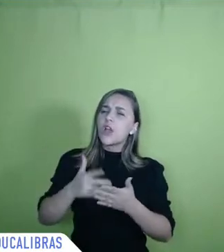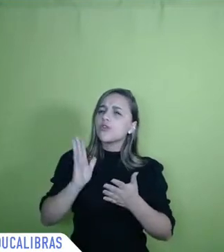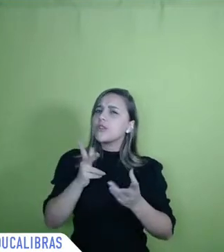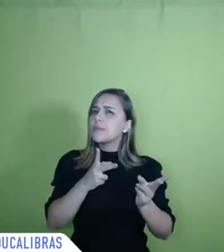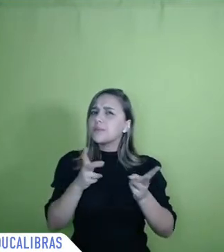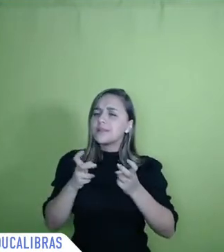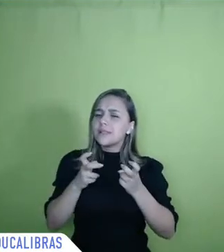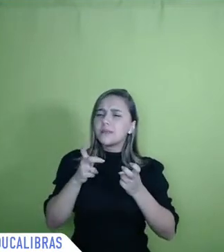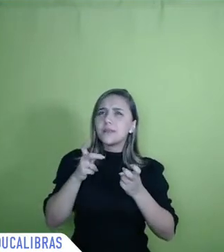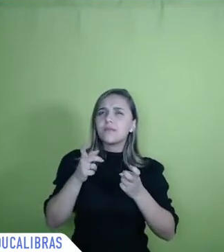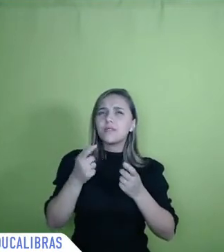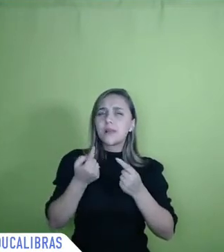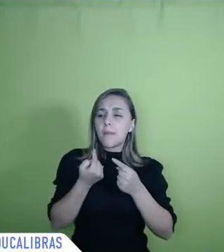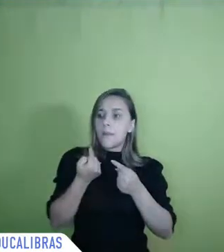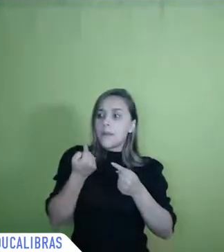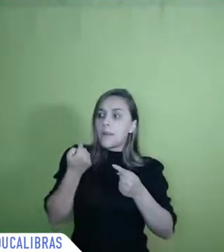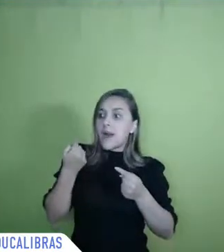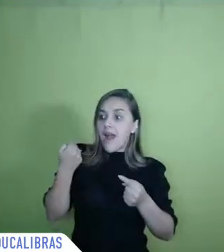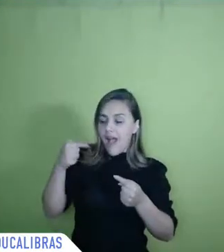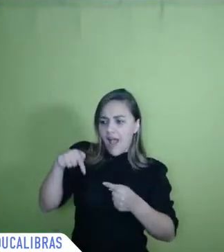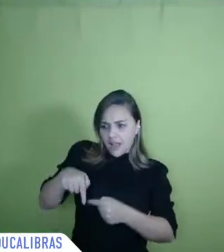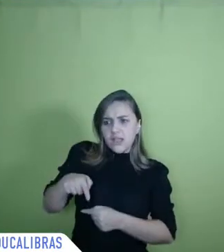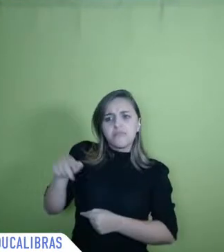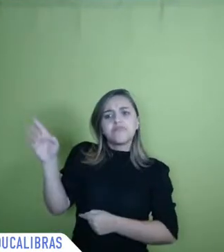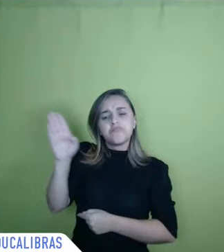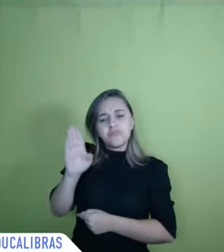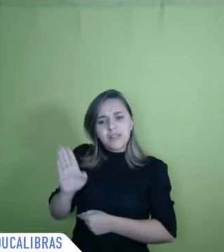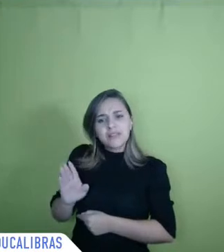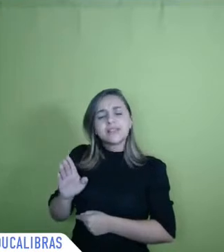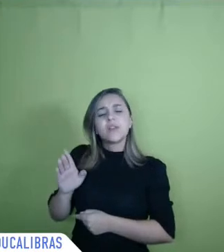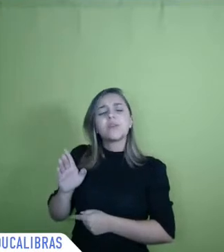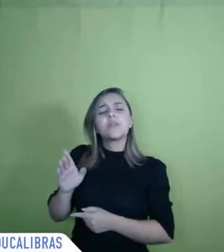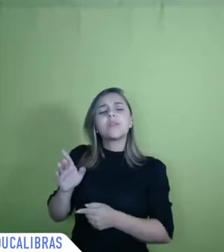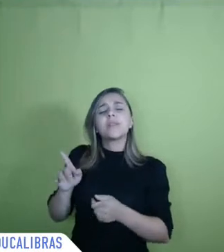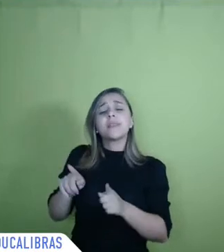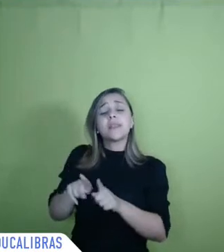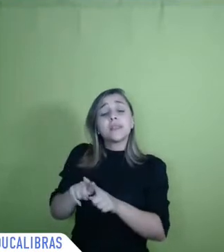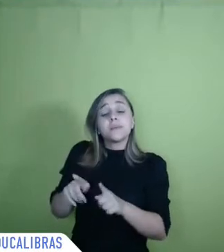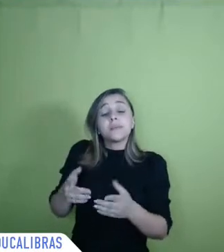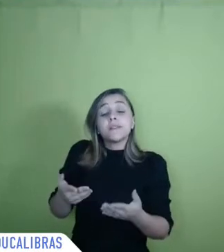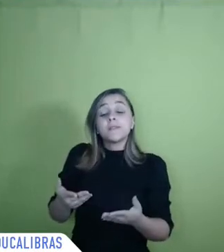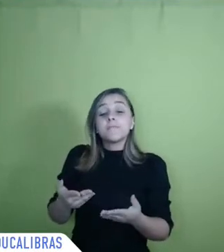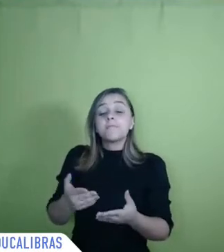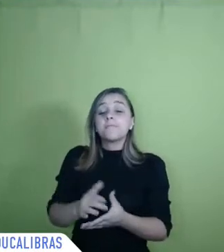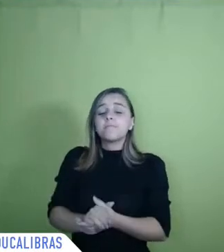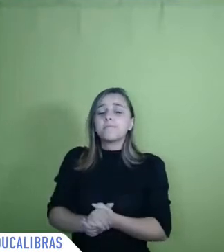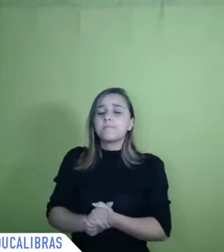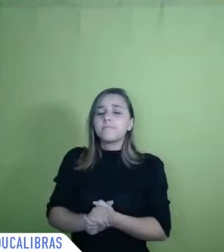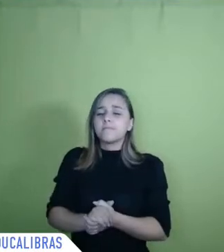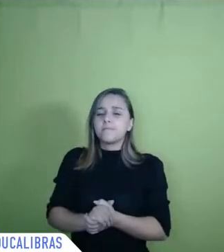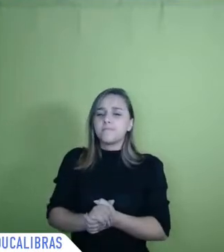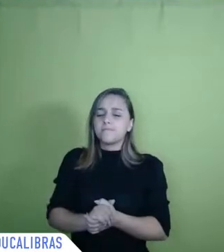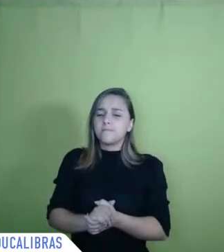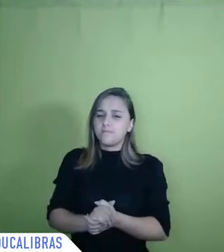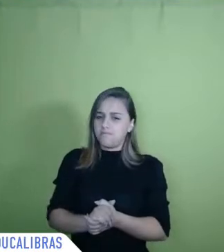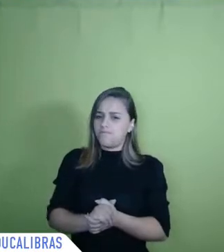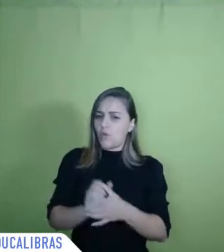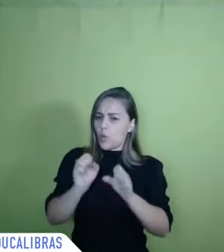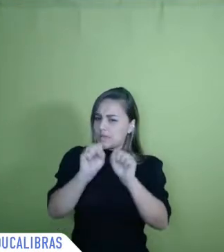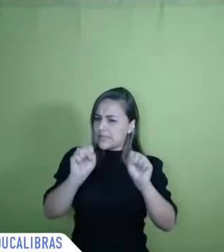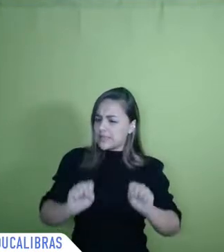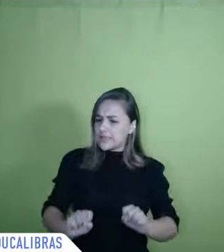previous decades, they were taxing more, at least nominally, they were taxing more high incomes. And you just have to look at